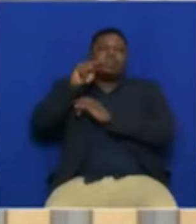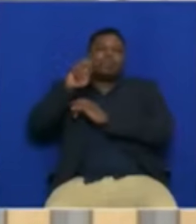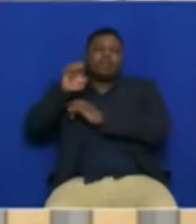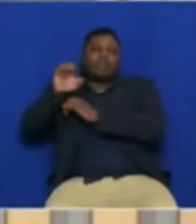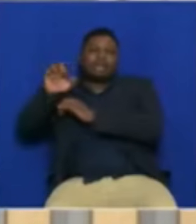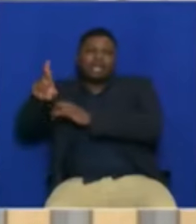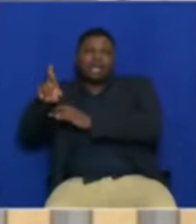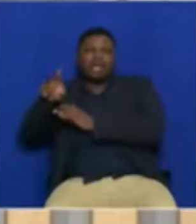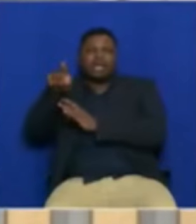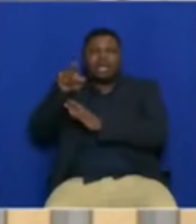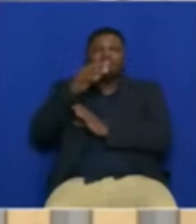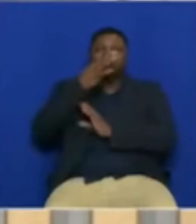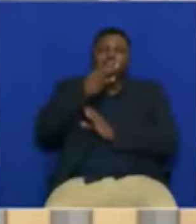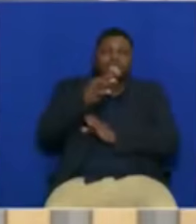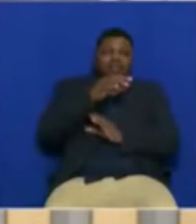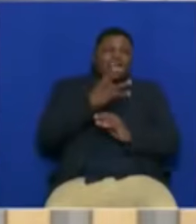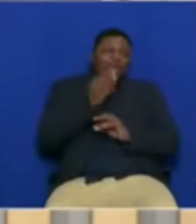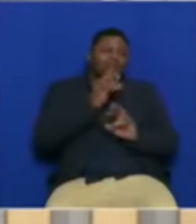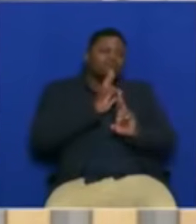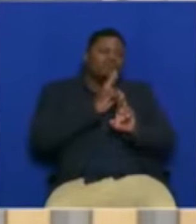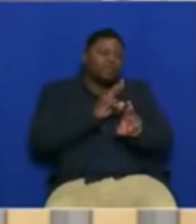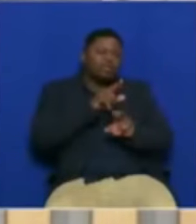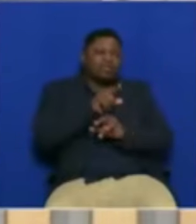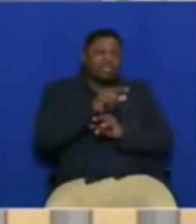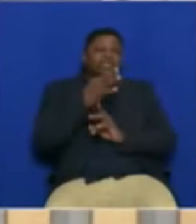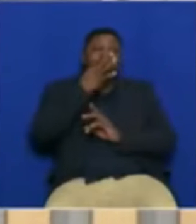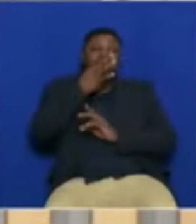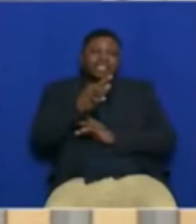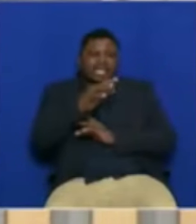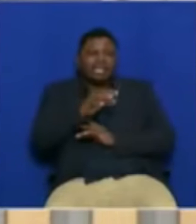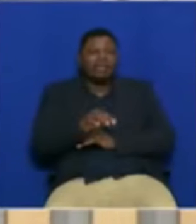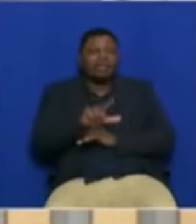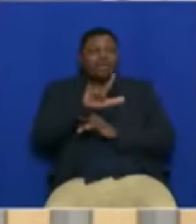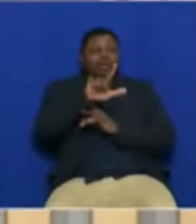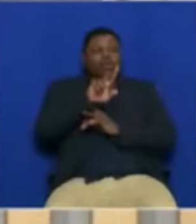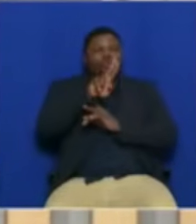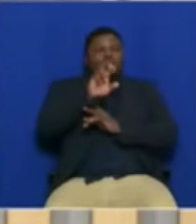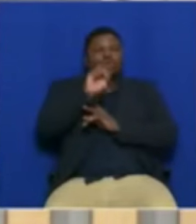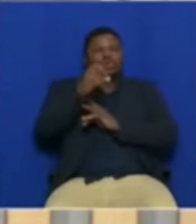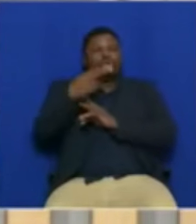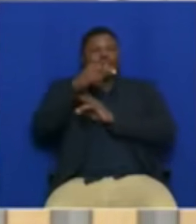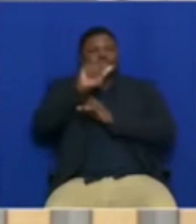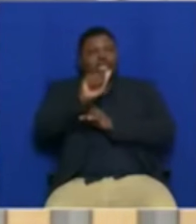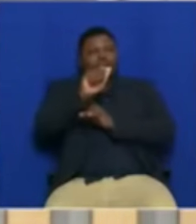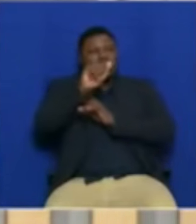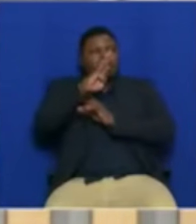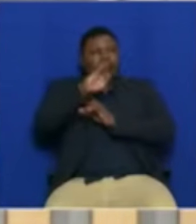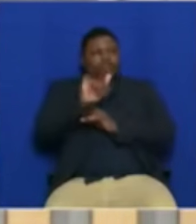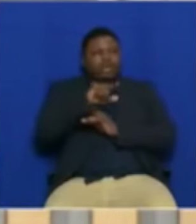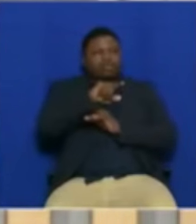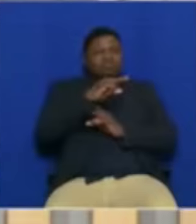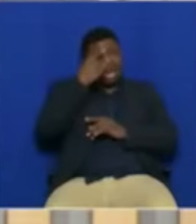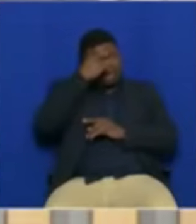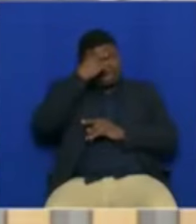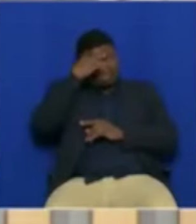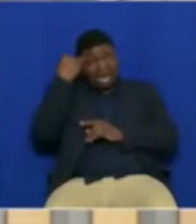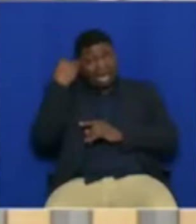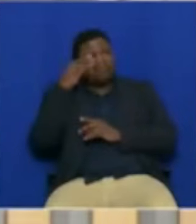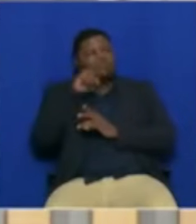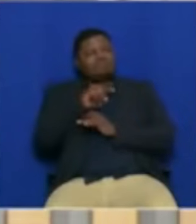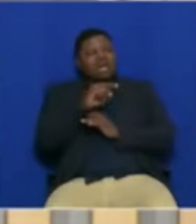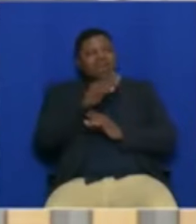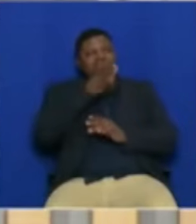General Lushaba was a victim of so-and-so, that he was drugged. When we looked there, Major General